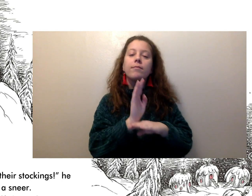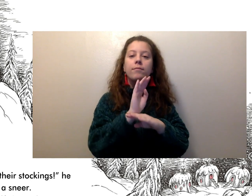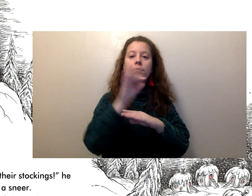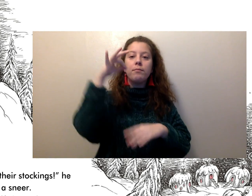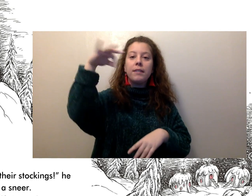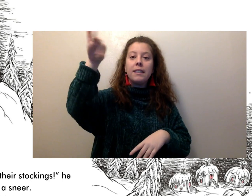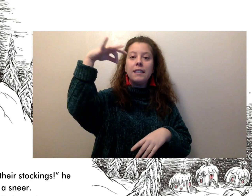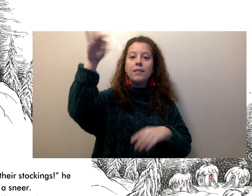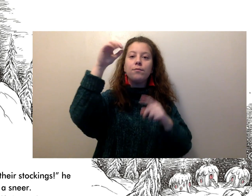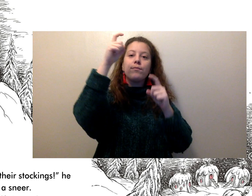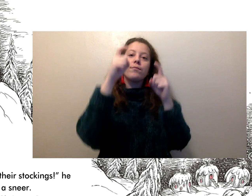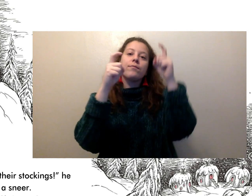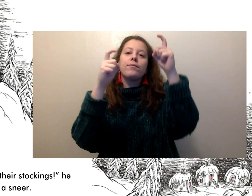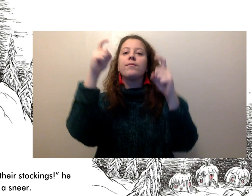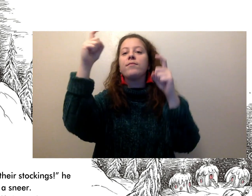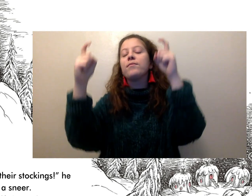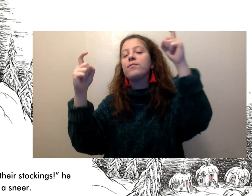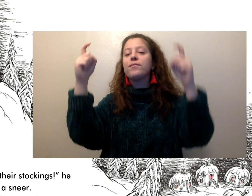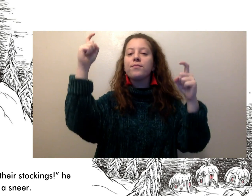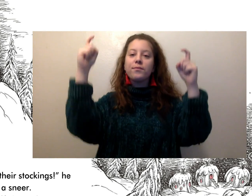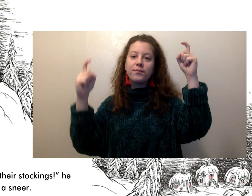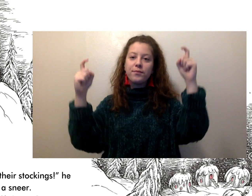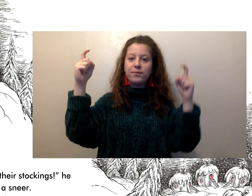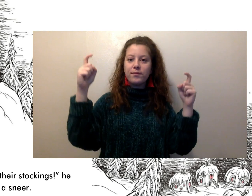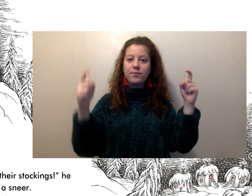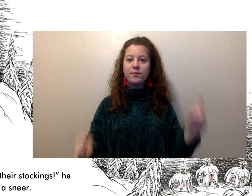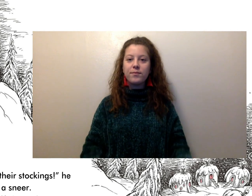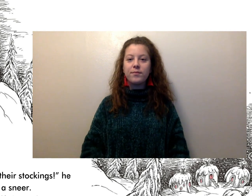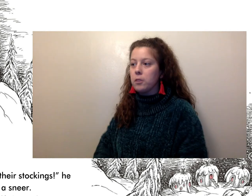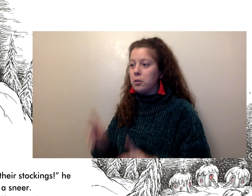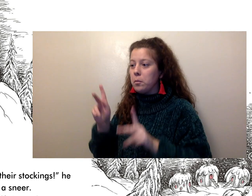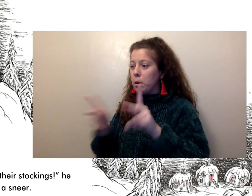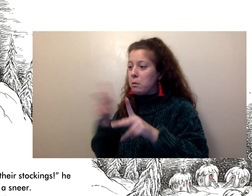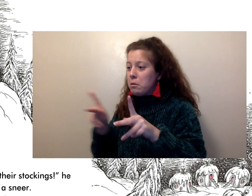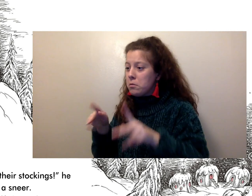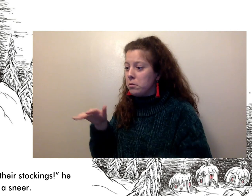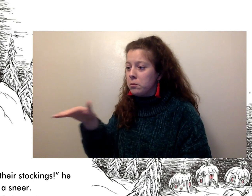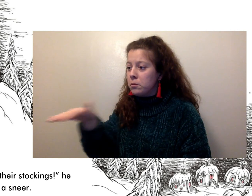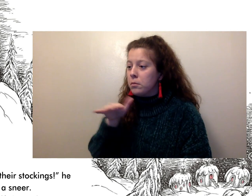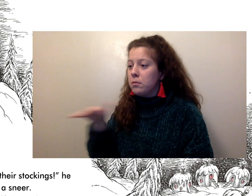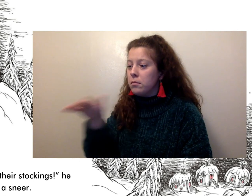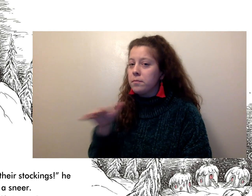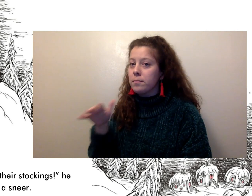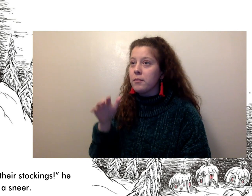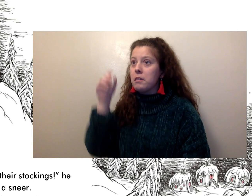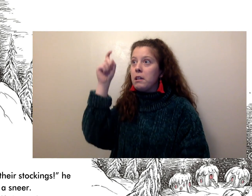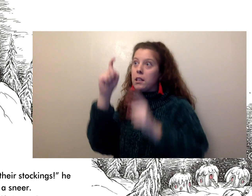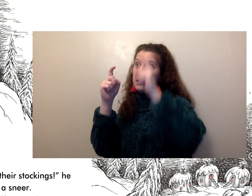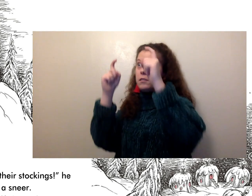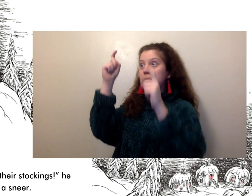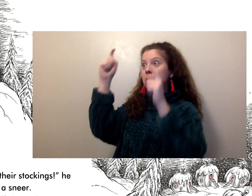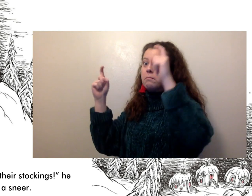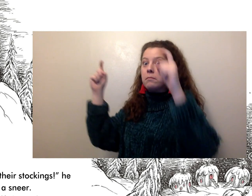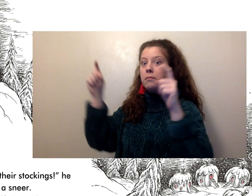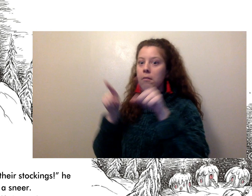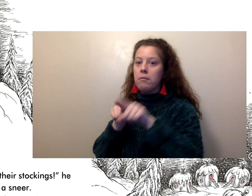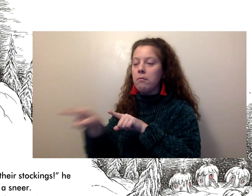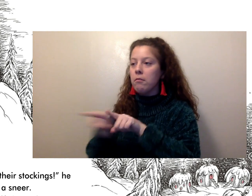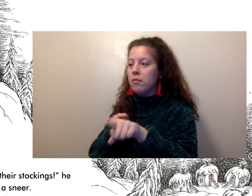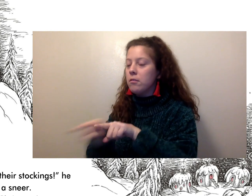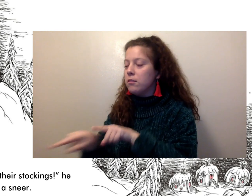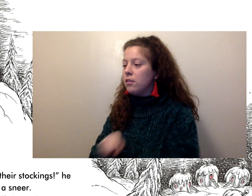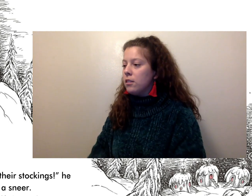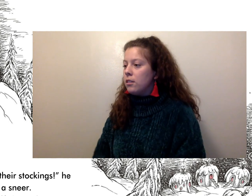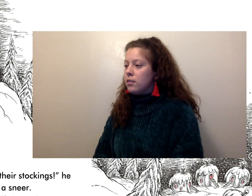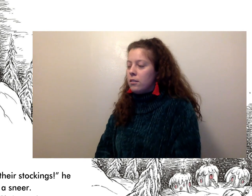And they're hanging their stockings, he snarled with a sneer. Tomorrow is Christmas, it's